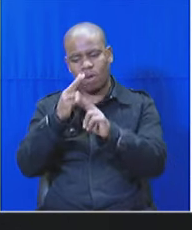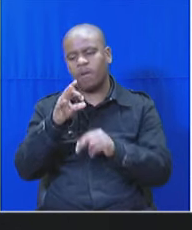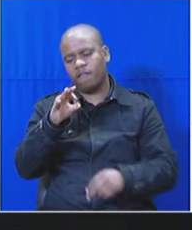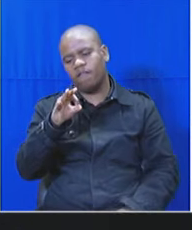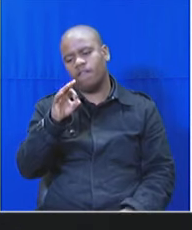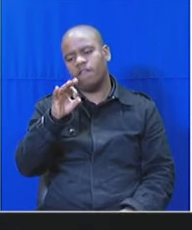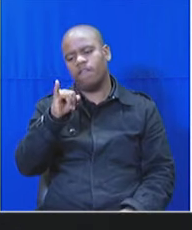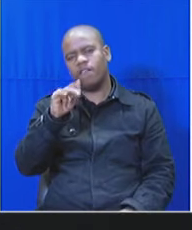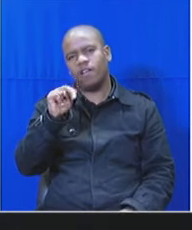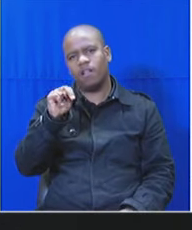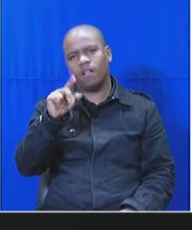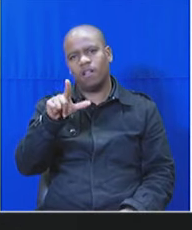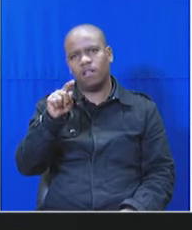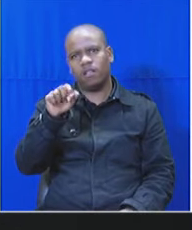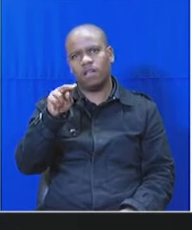beautiful tune. Thank you.